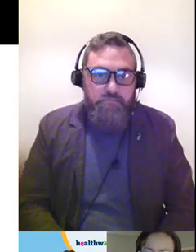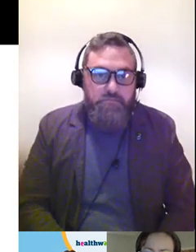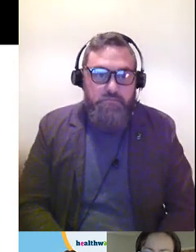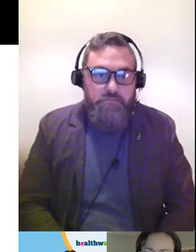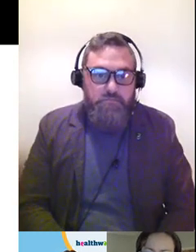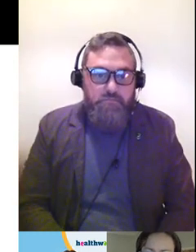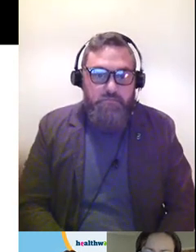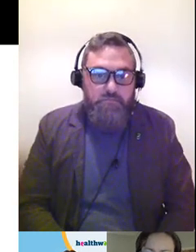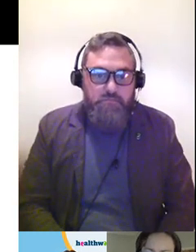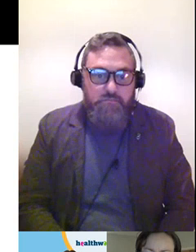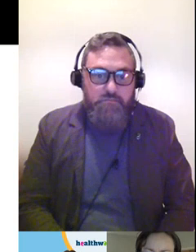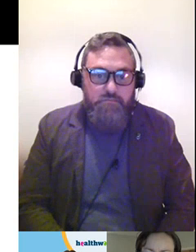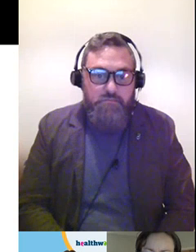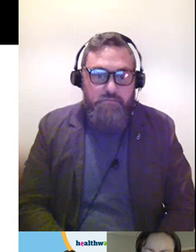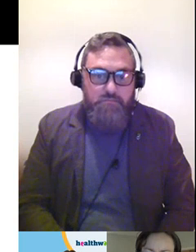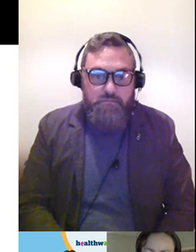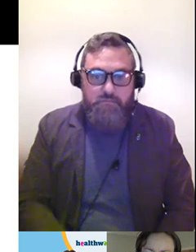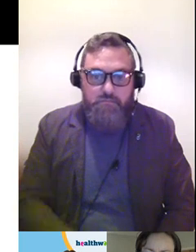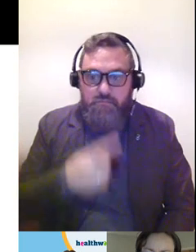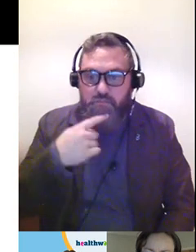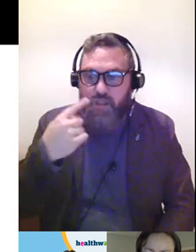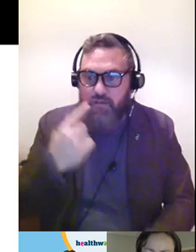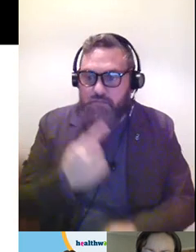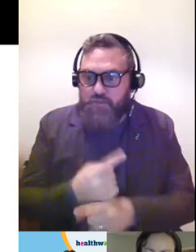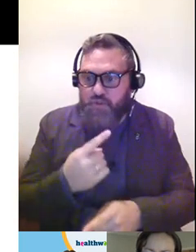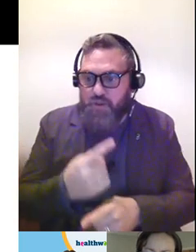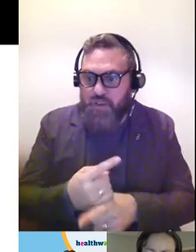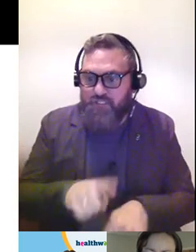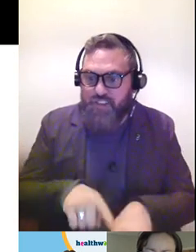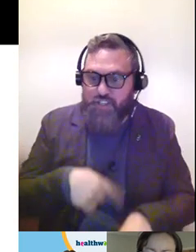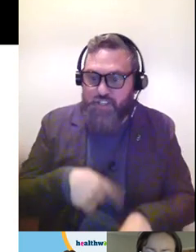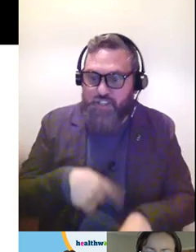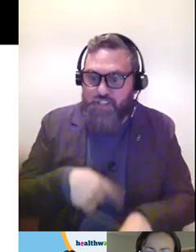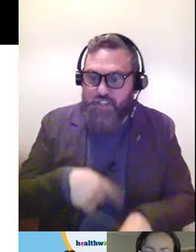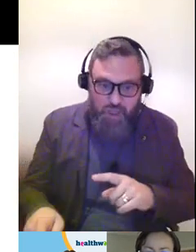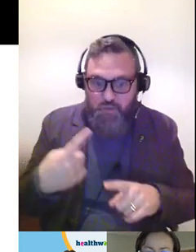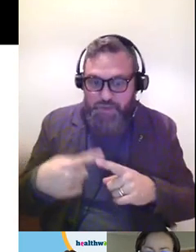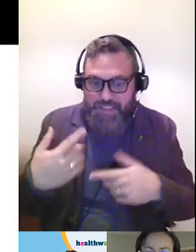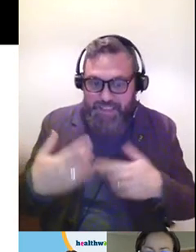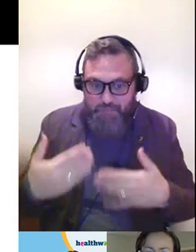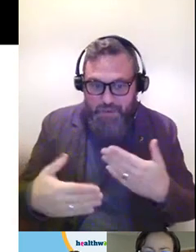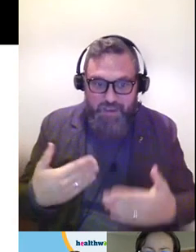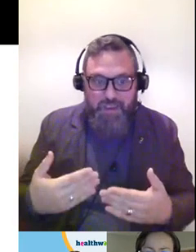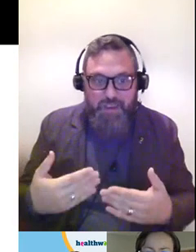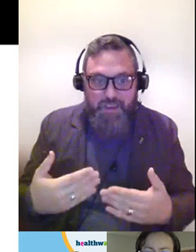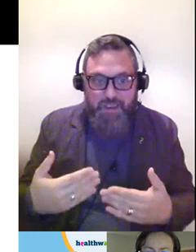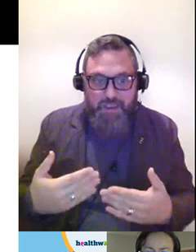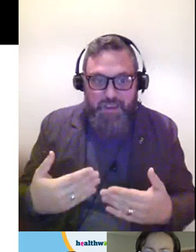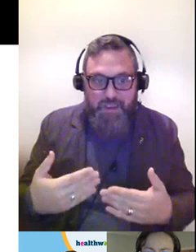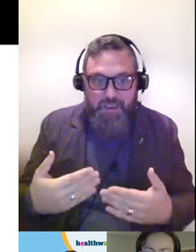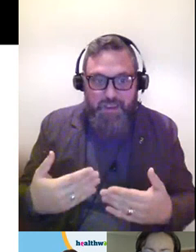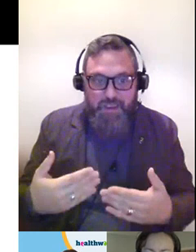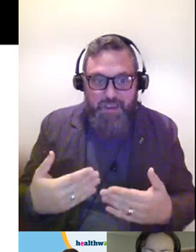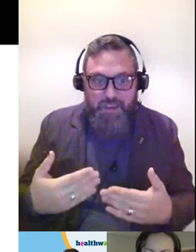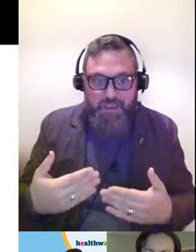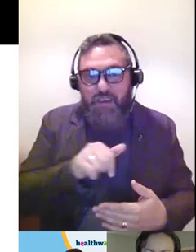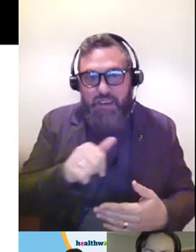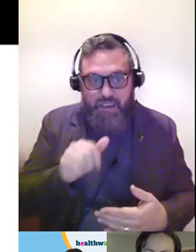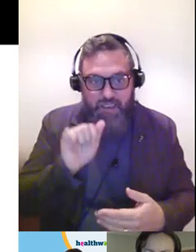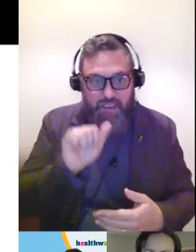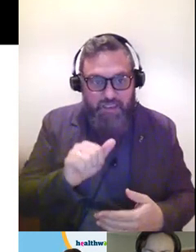I'm talking very slowly and taking a long time, so I'm going to speed up as I go through this. So could I go to the next